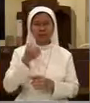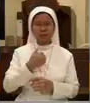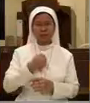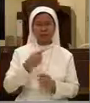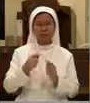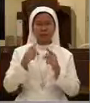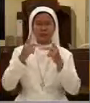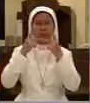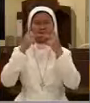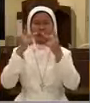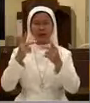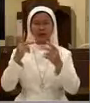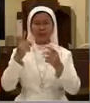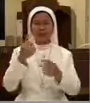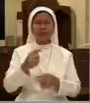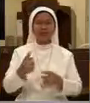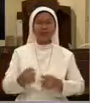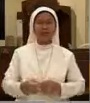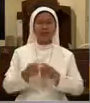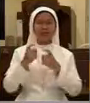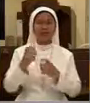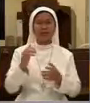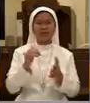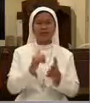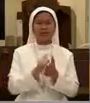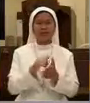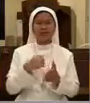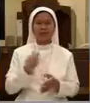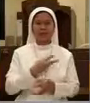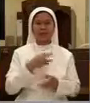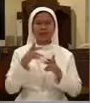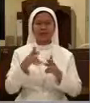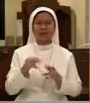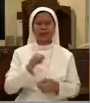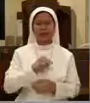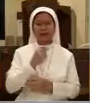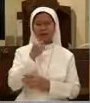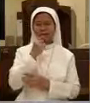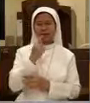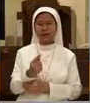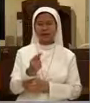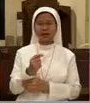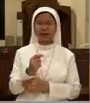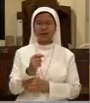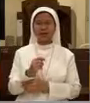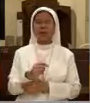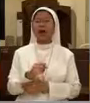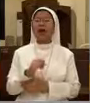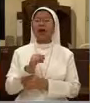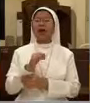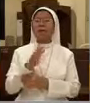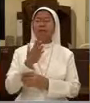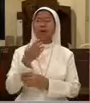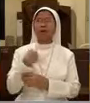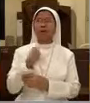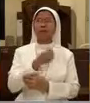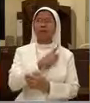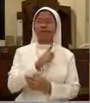gift that we have received. I told him, "Our Lord and